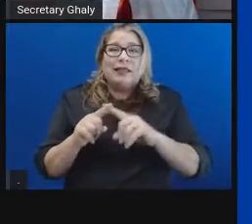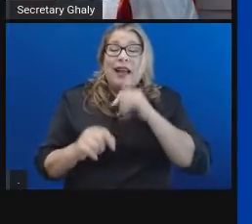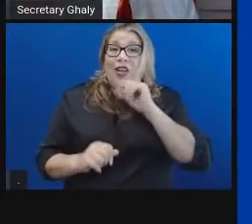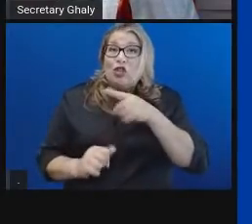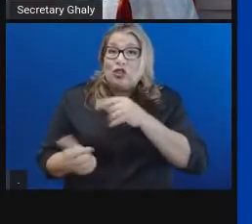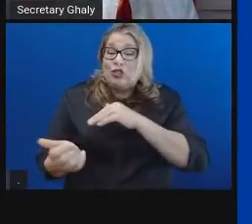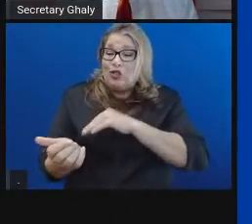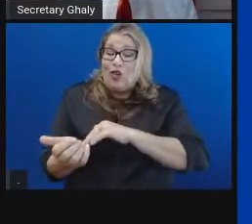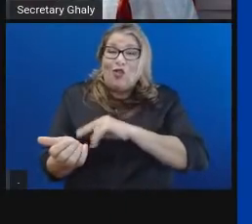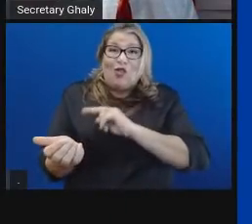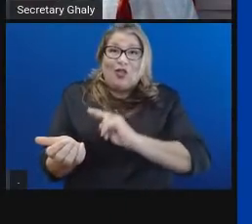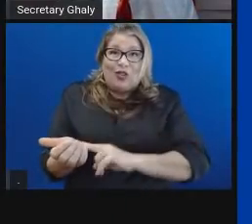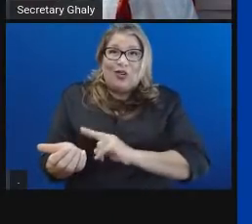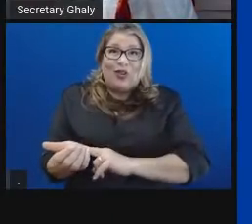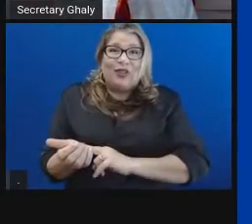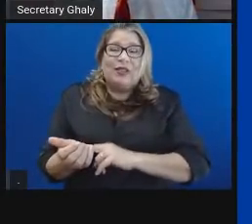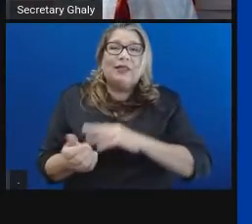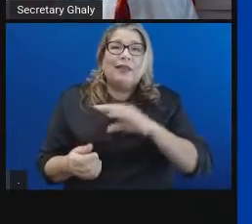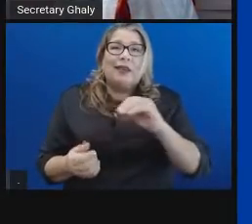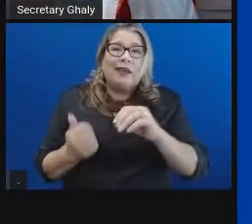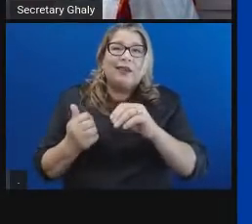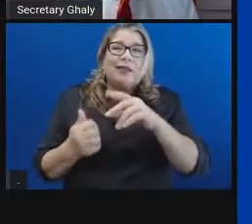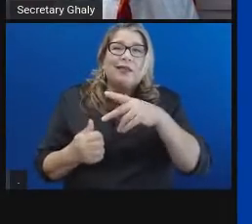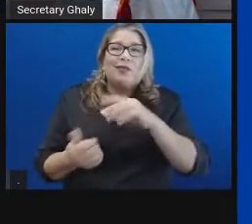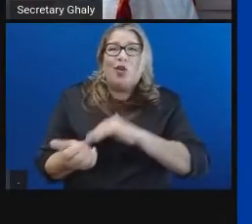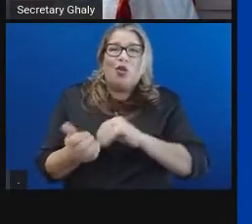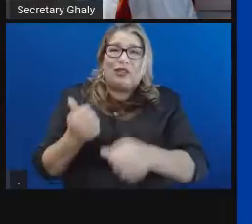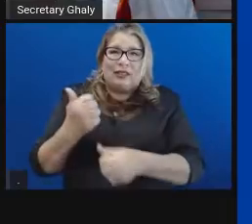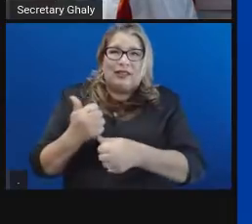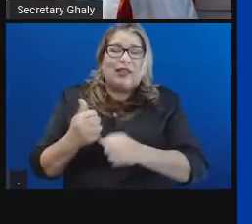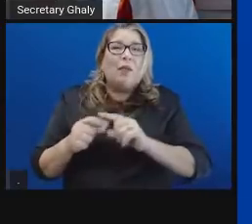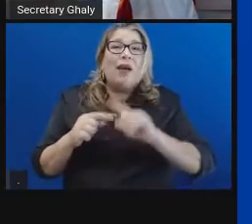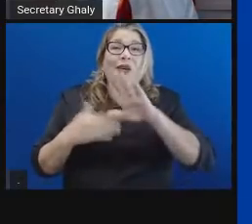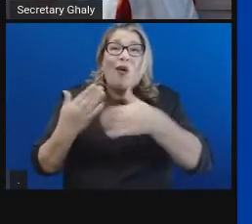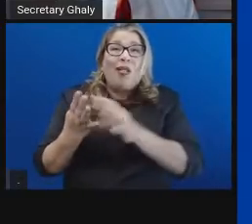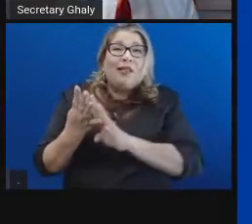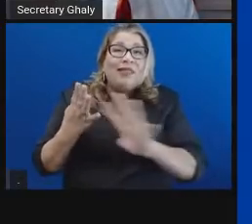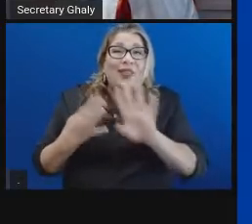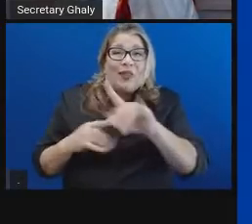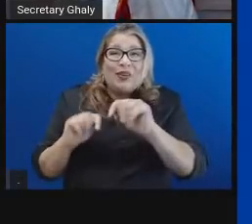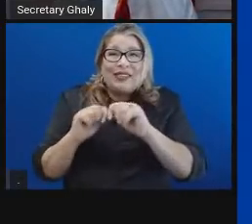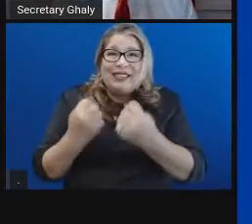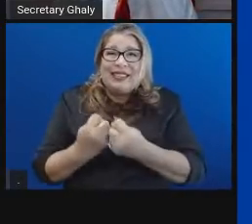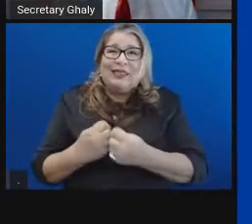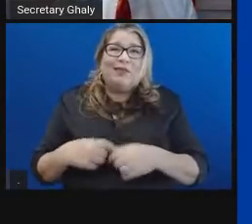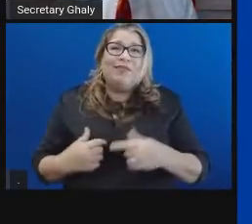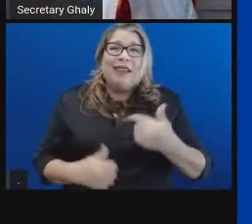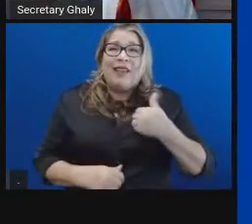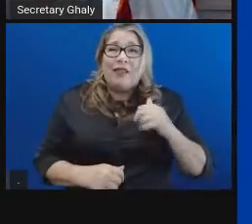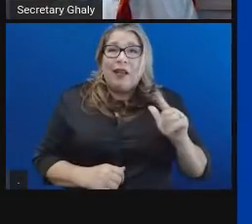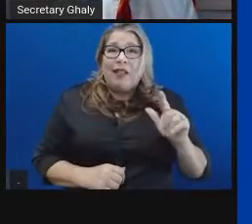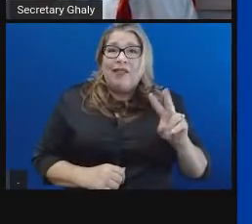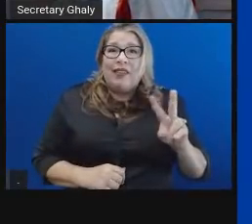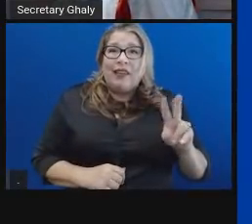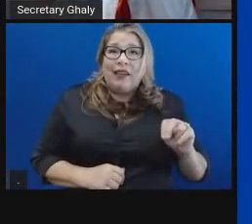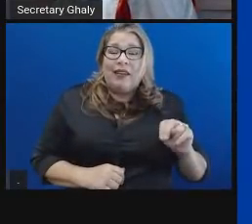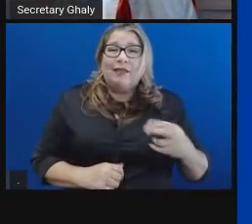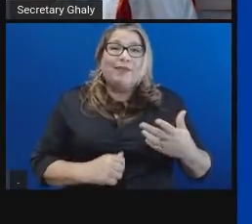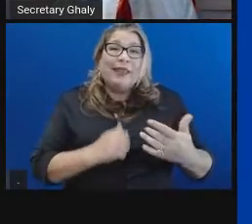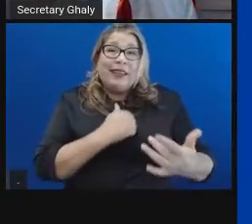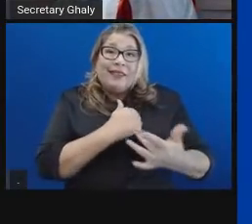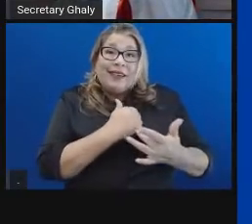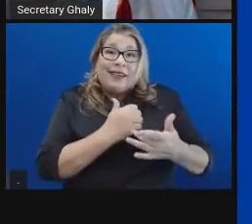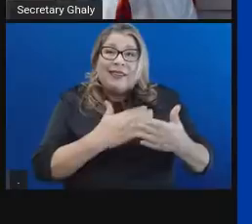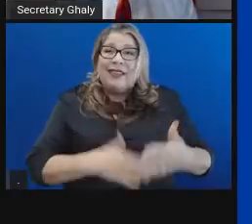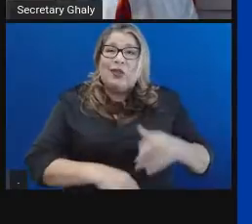and nurse practitioners and physician assistants, but all of their teams, the nurses, the LVNs, the techs, the